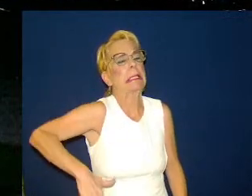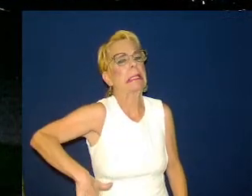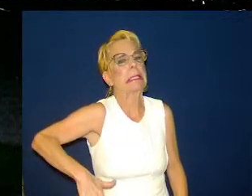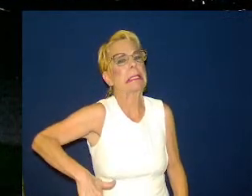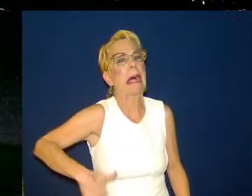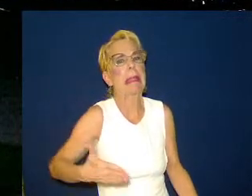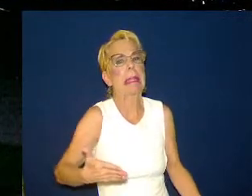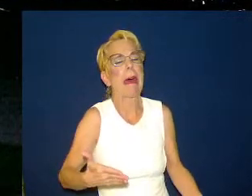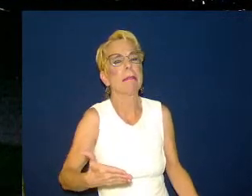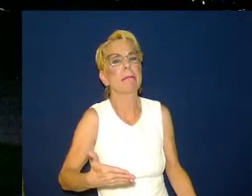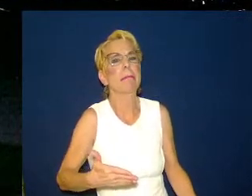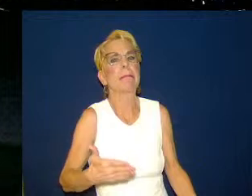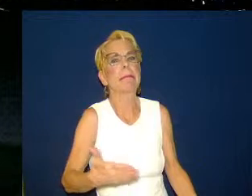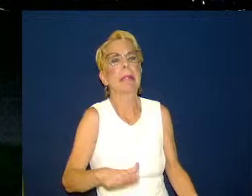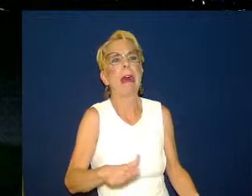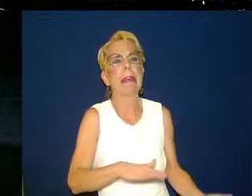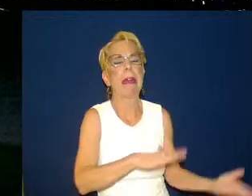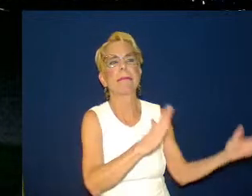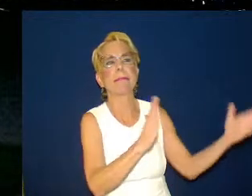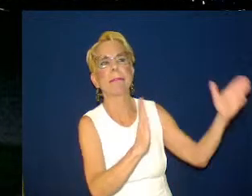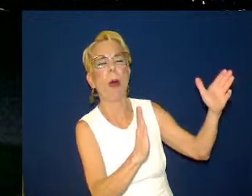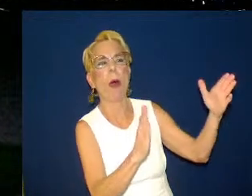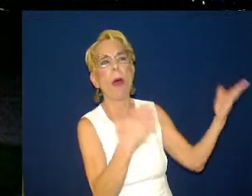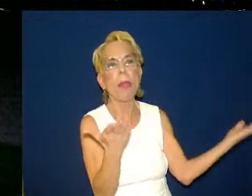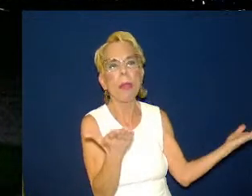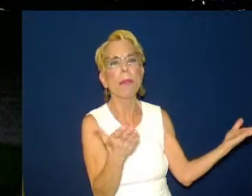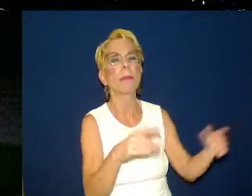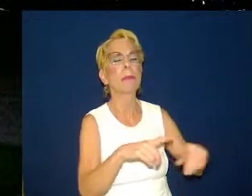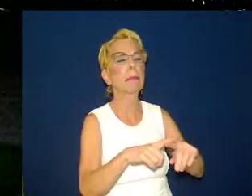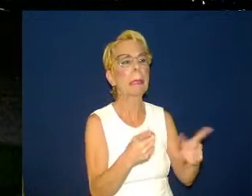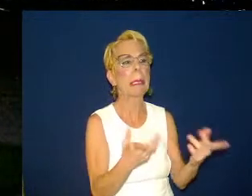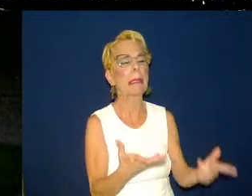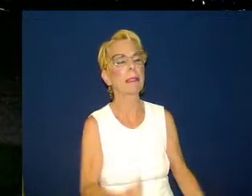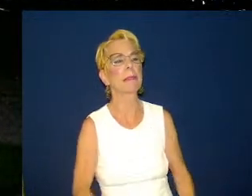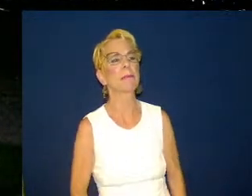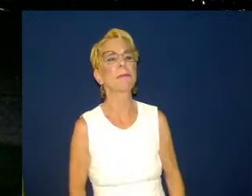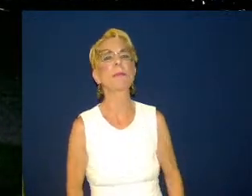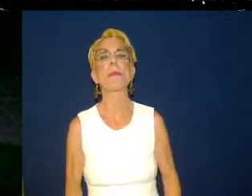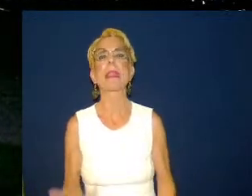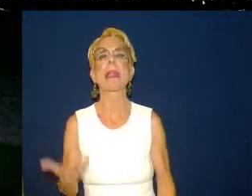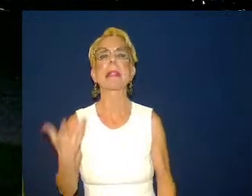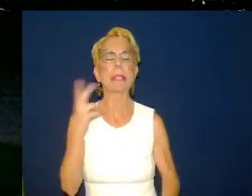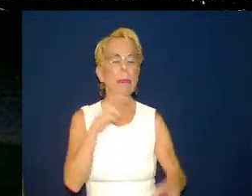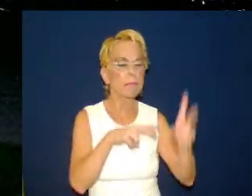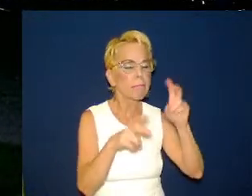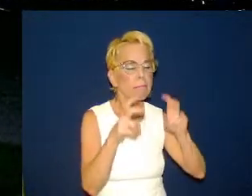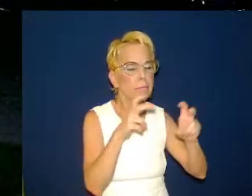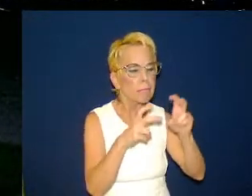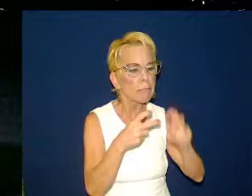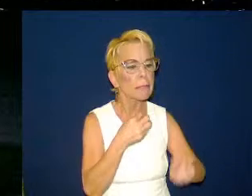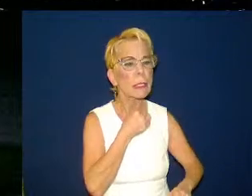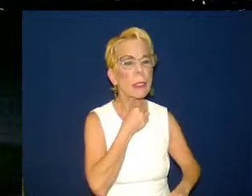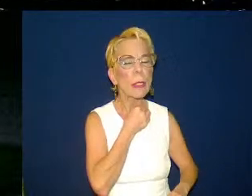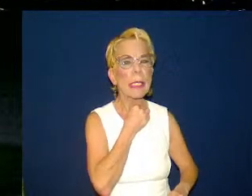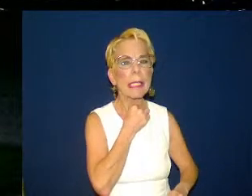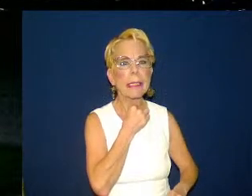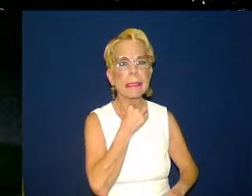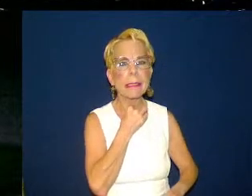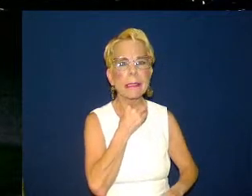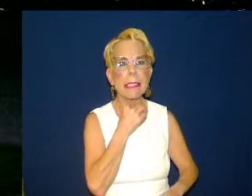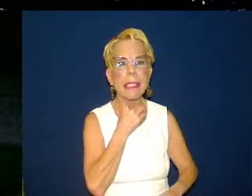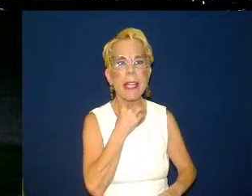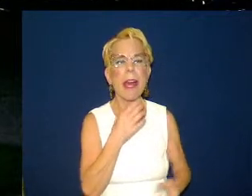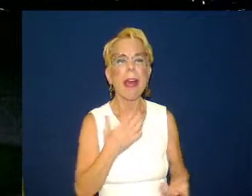and crush this restaurant right beside it. So it made my curious mind start seeking again. So I looked, and sure enough, there's a restaurant right